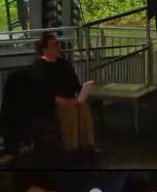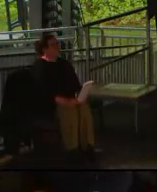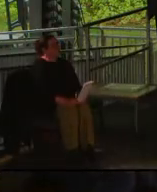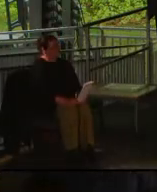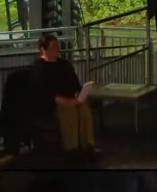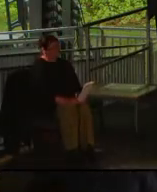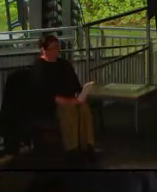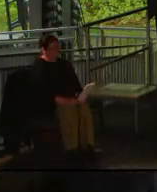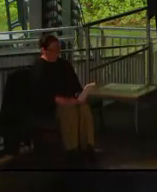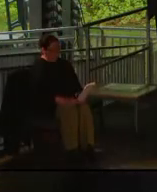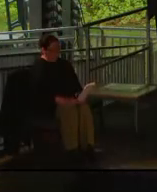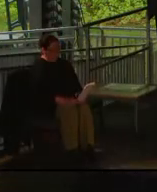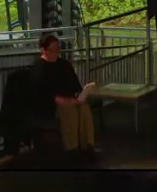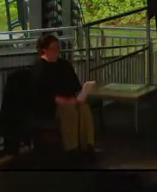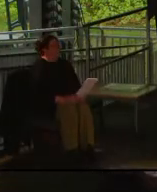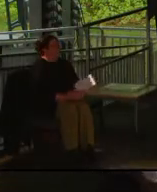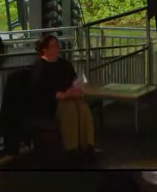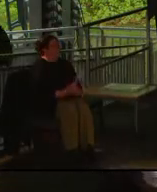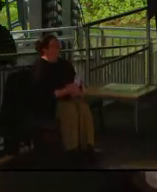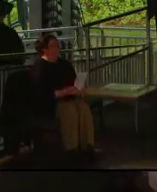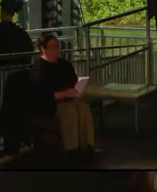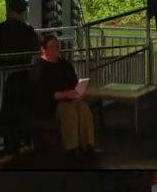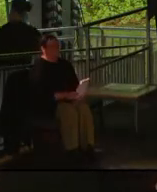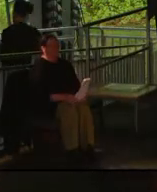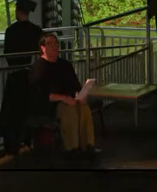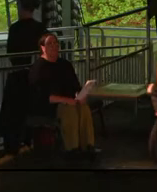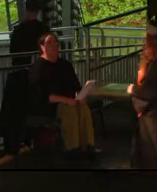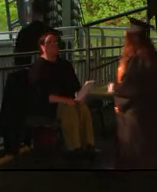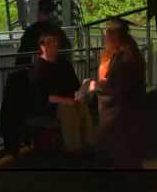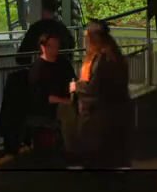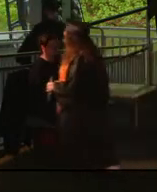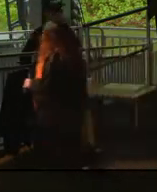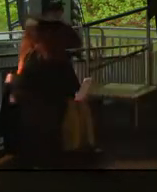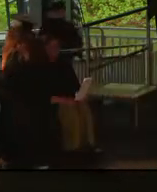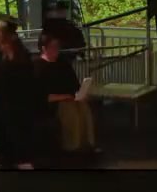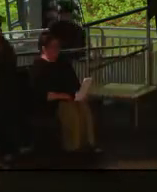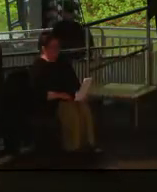Megan T. Fernandez, cum laude.